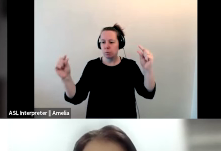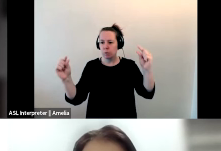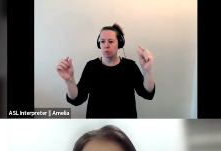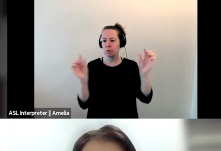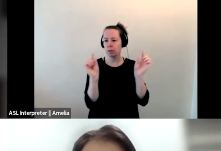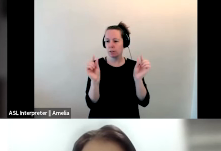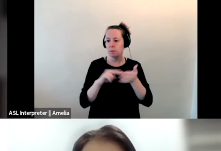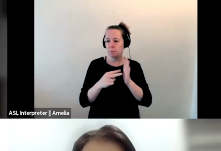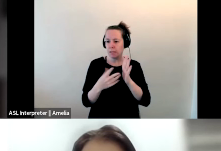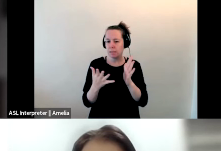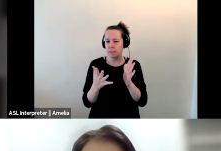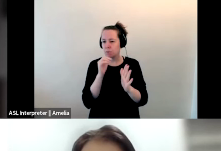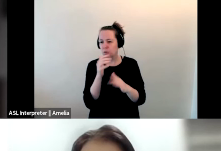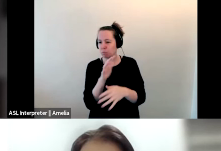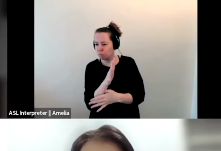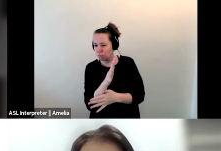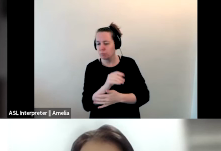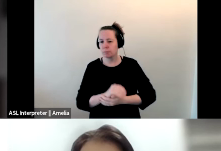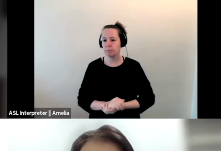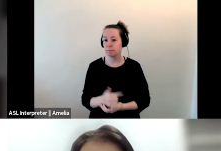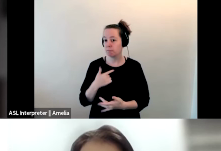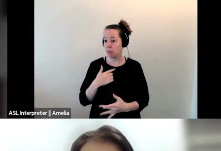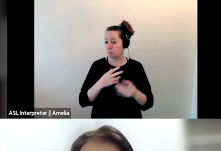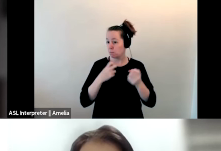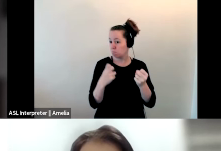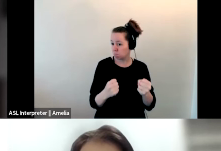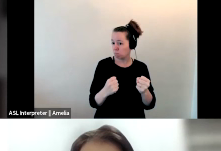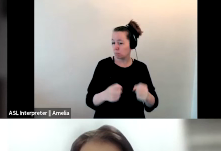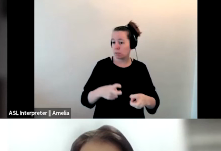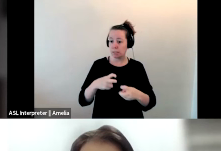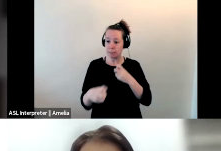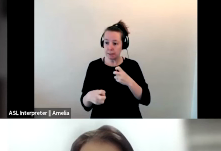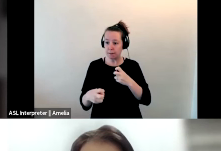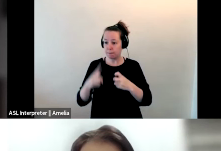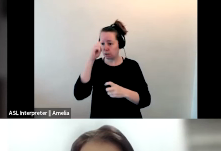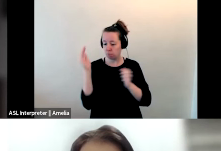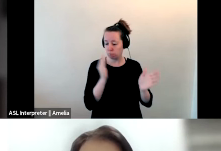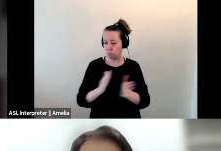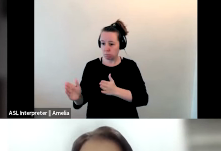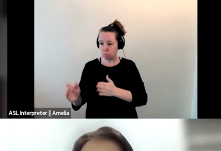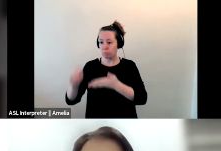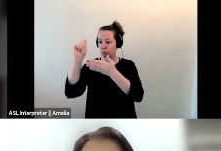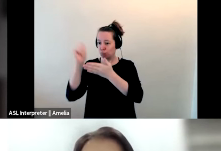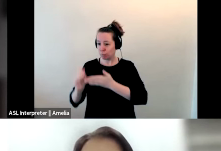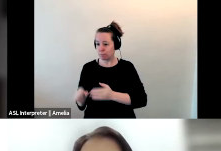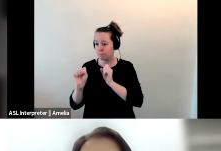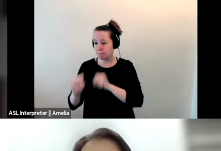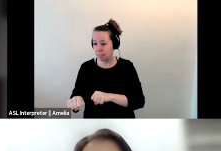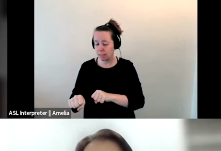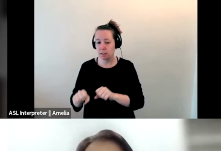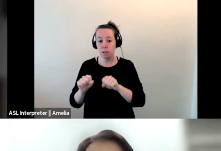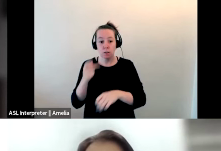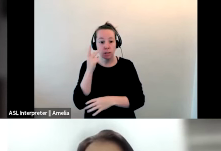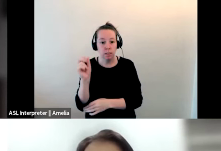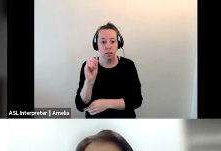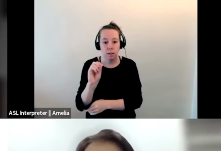driven, focused, task oriented. So those are my bigger words. And then it also has sort of a splash that again you can see using those